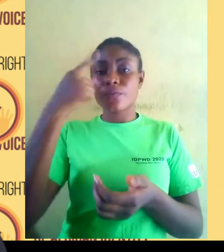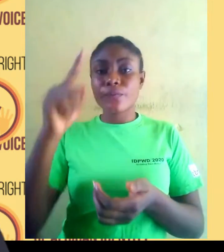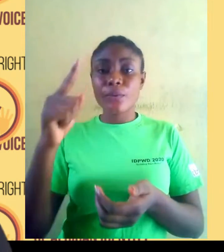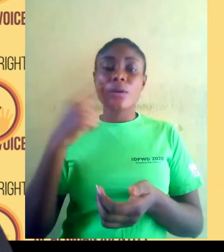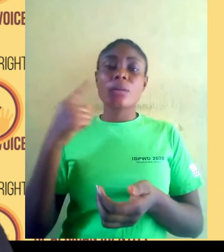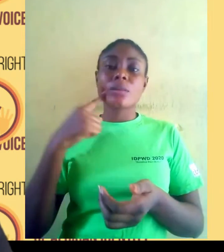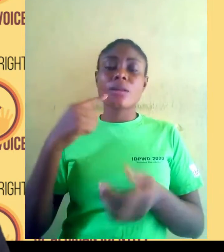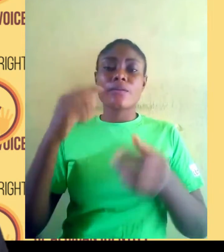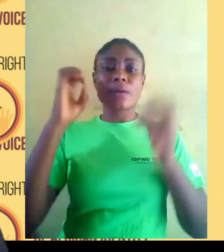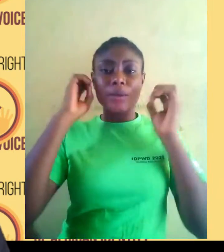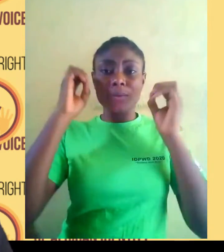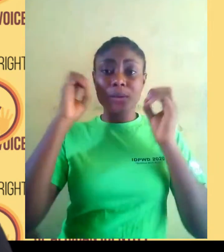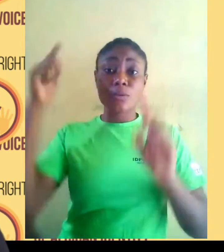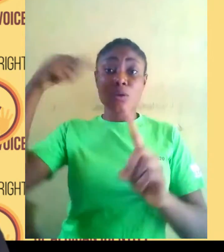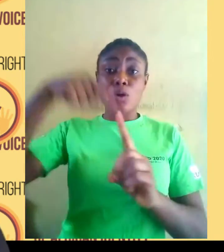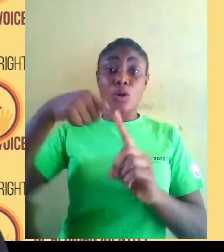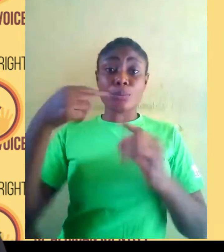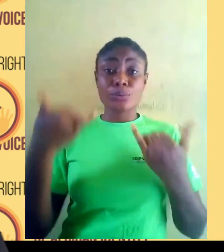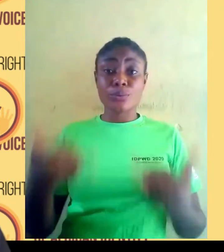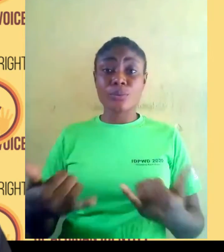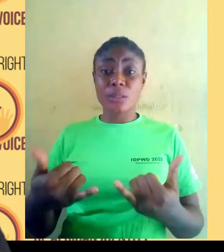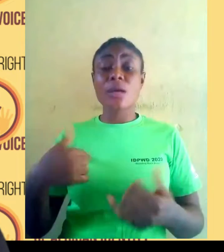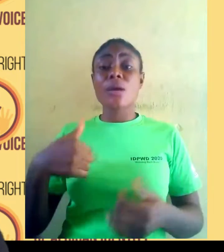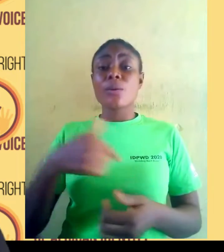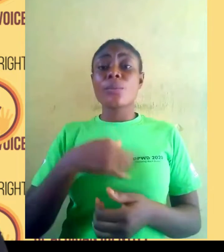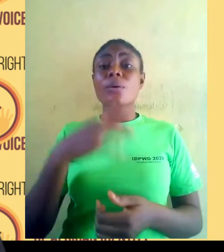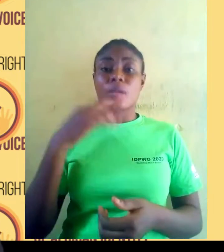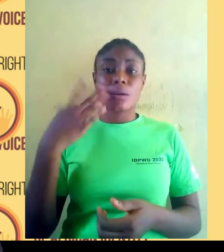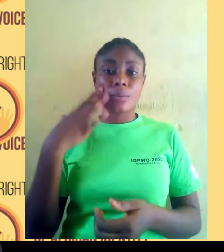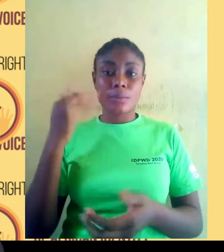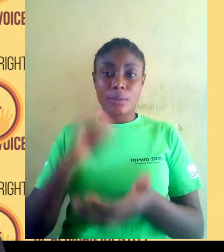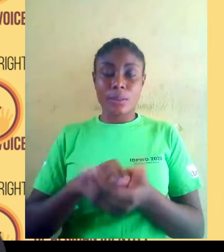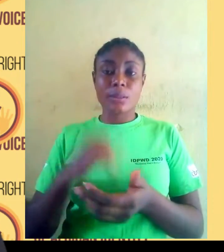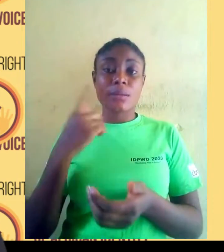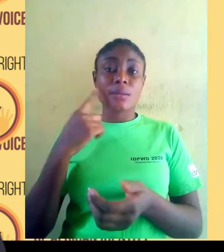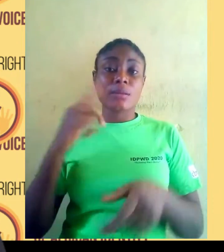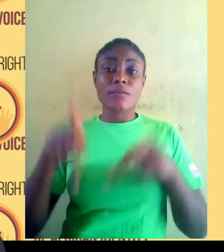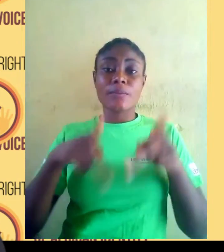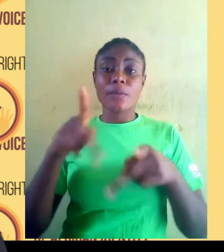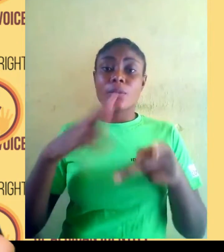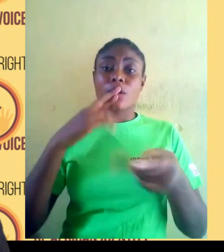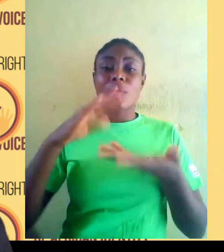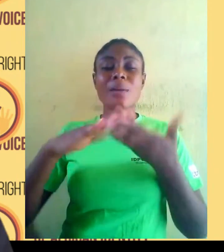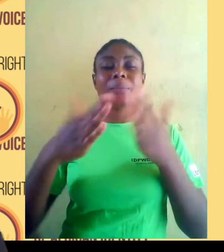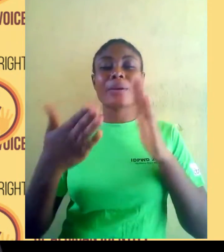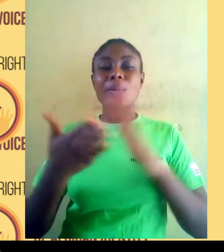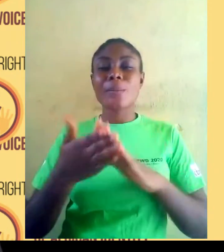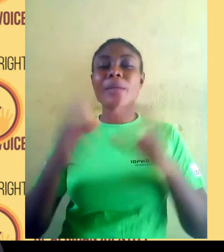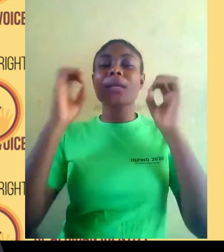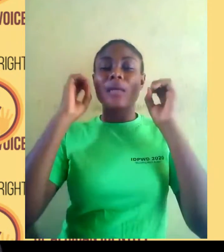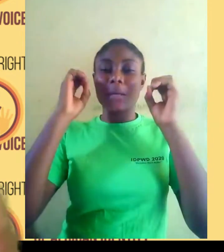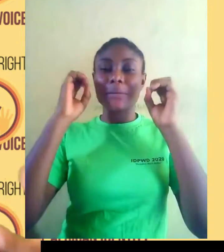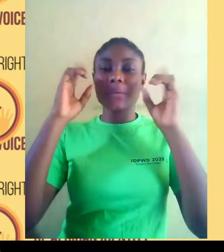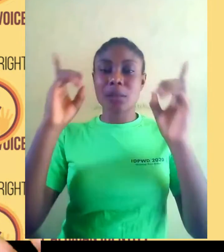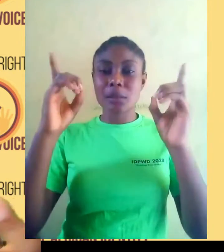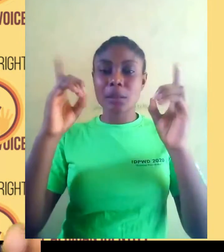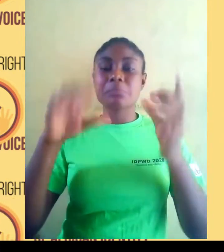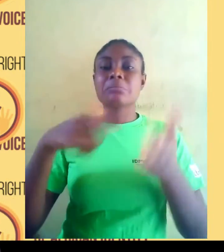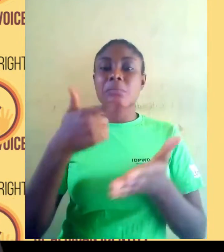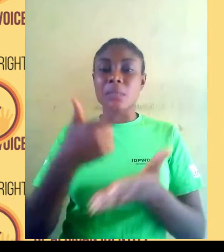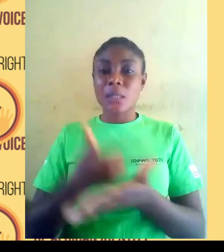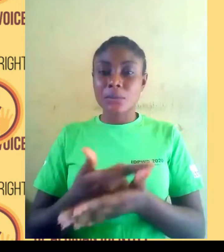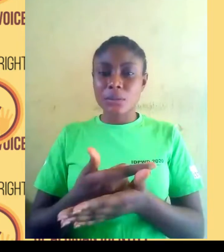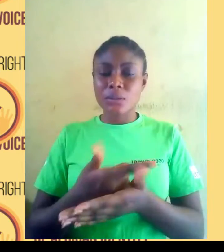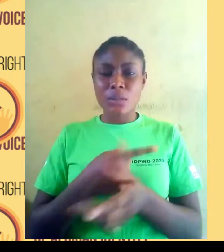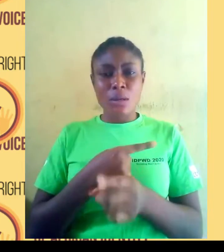today, we are aware that deaf people are becoming educated and they are graduates. But